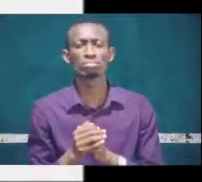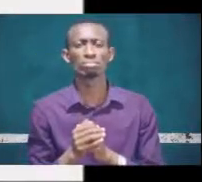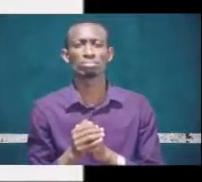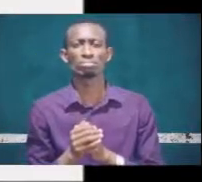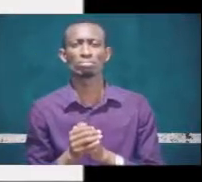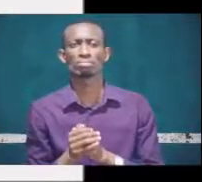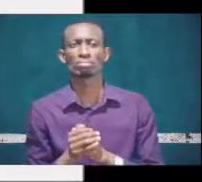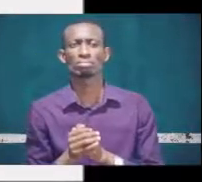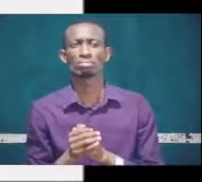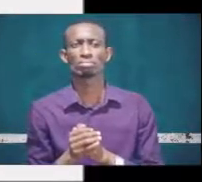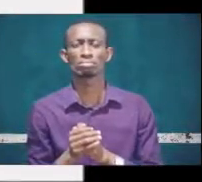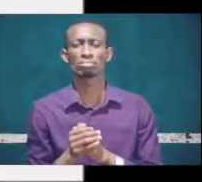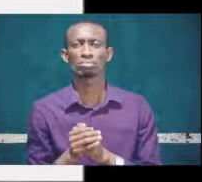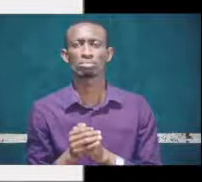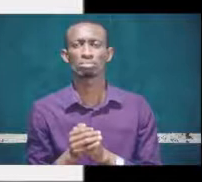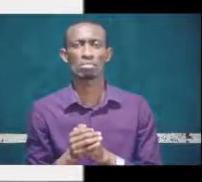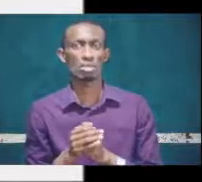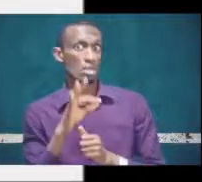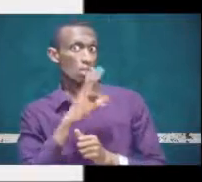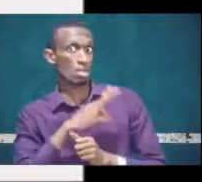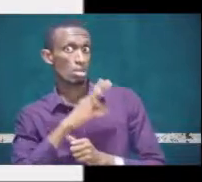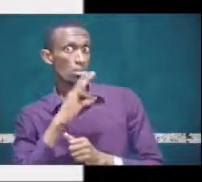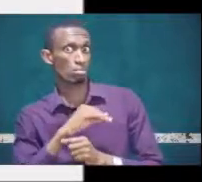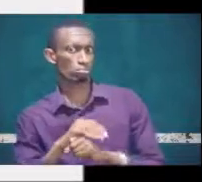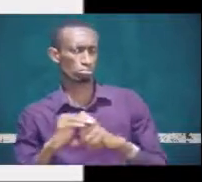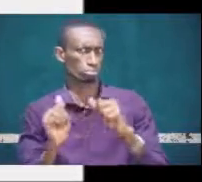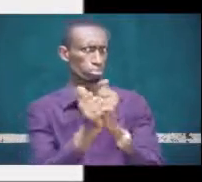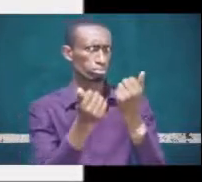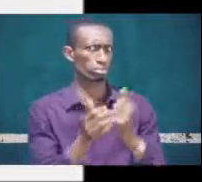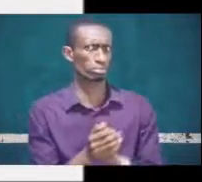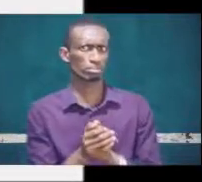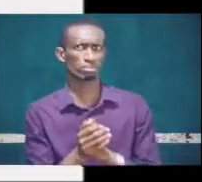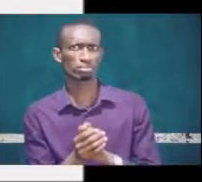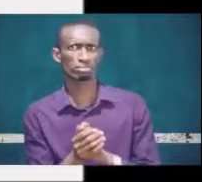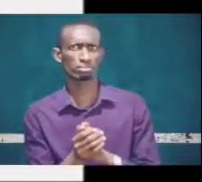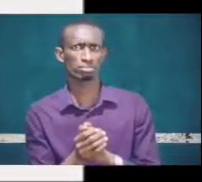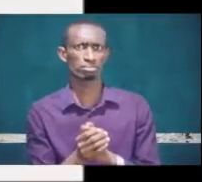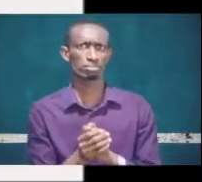the income effect, where we talked about the